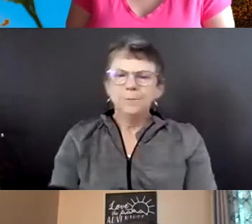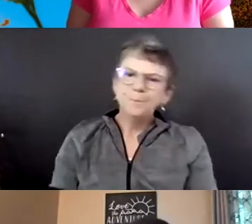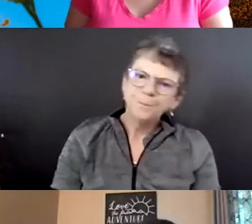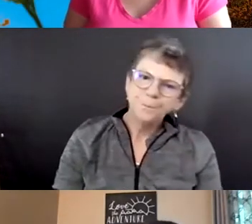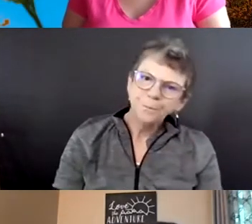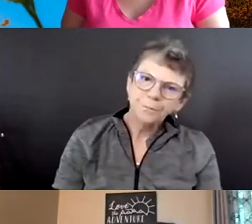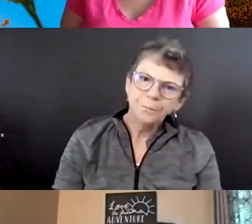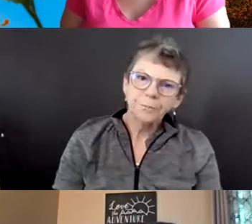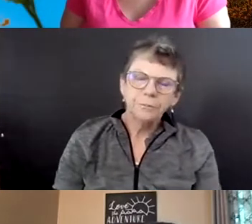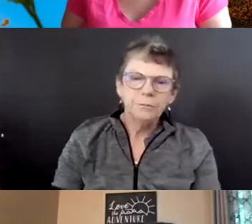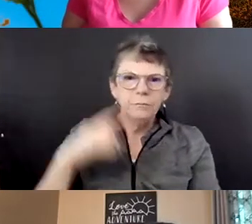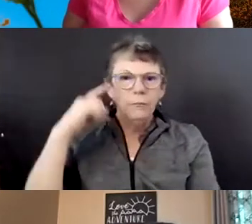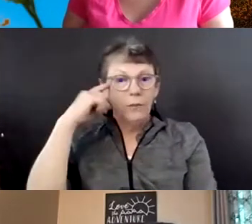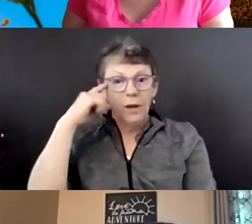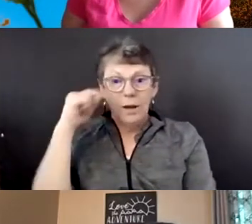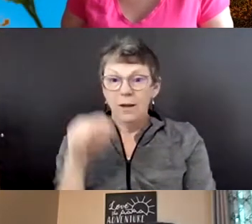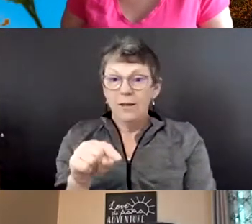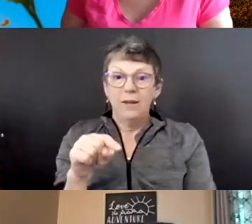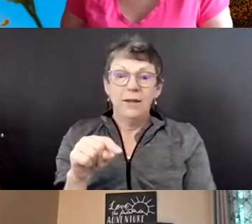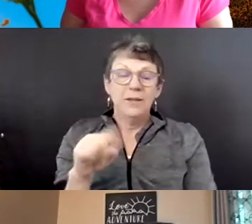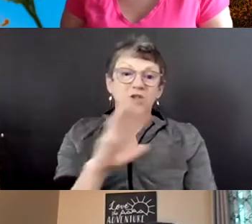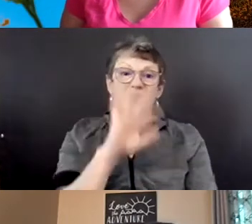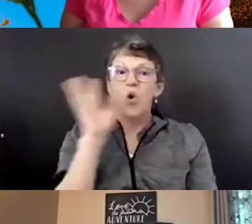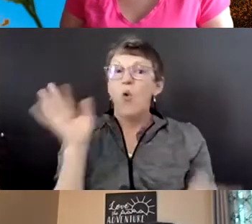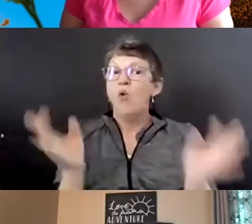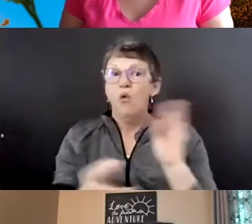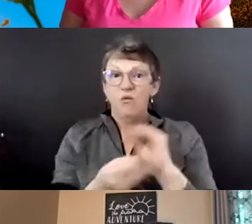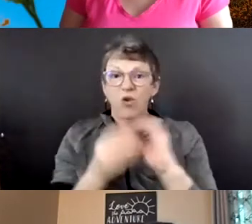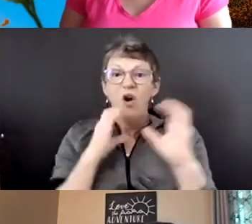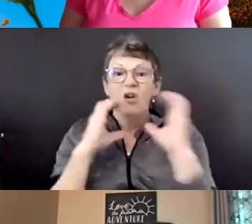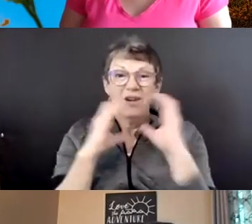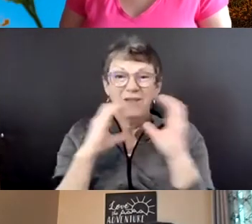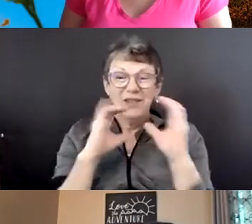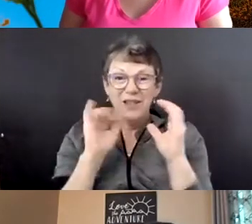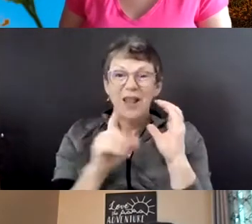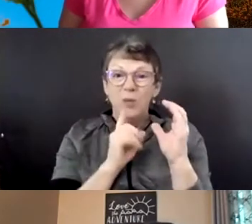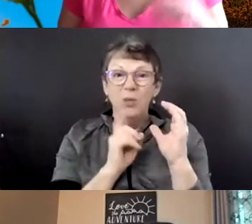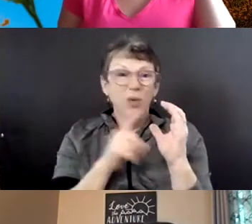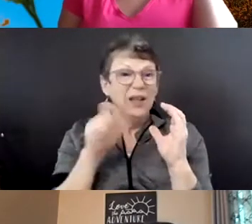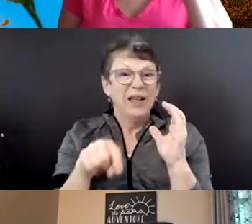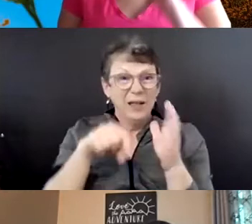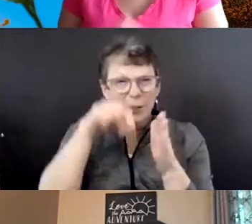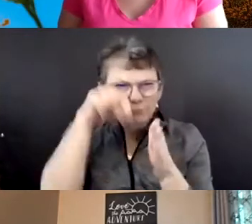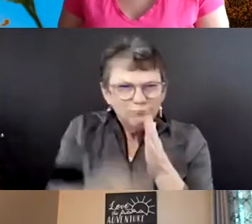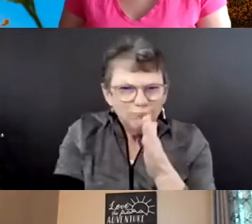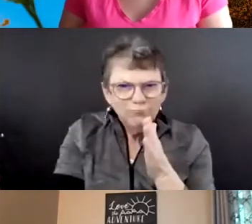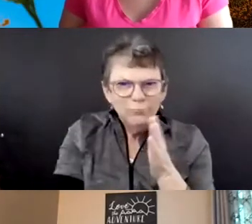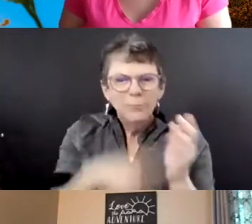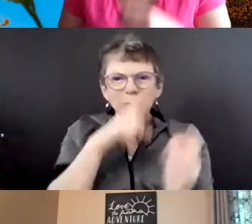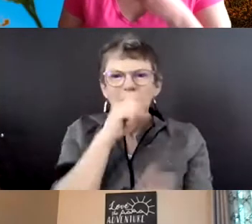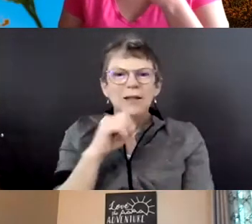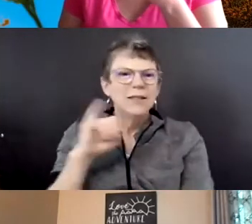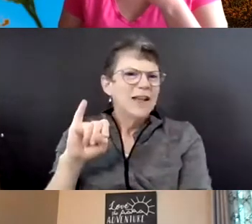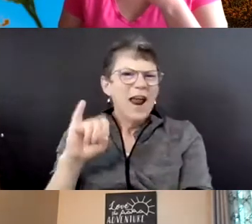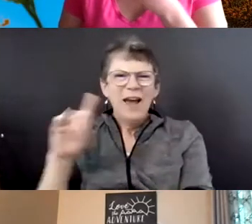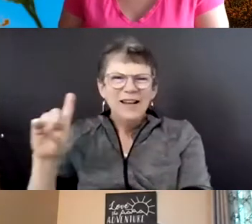just an overall, conversation that we really need to dig in, because it's not, like you said, it's not just the IDD